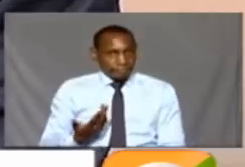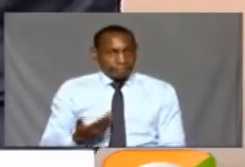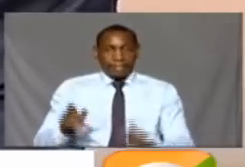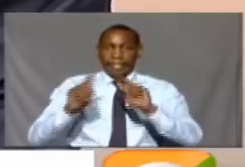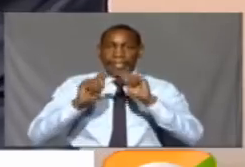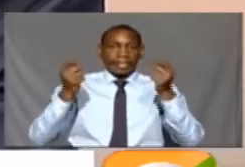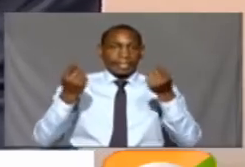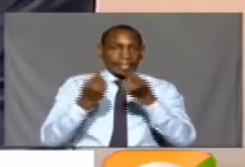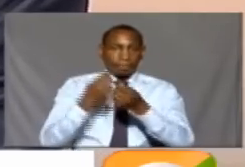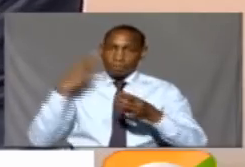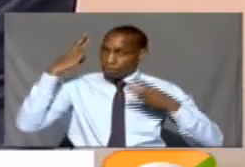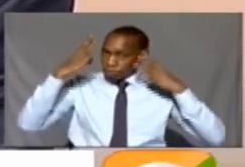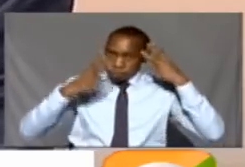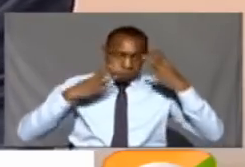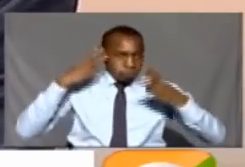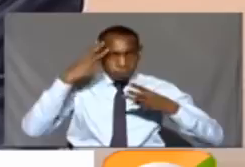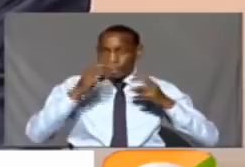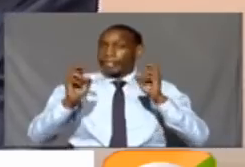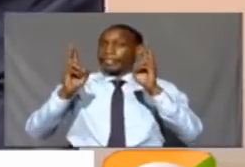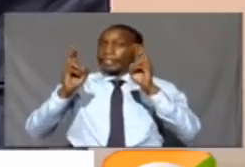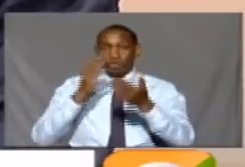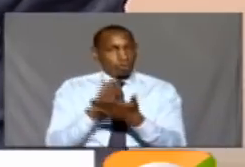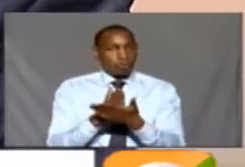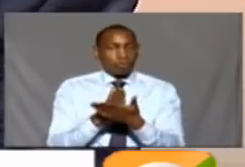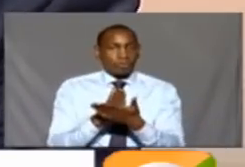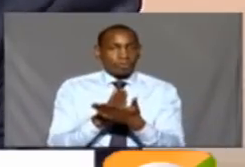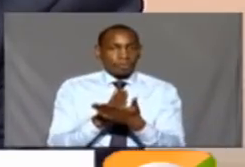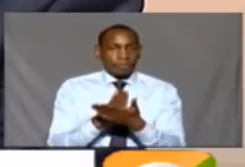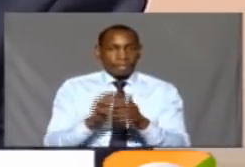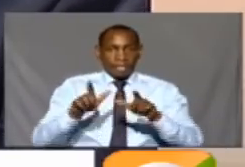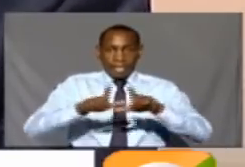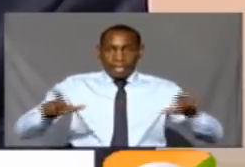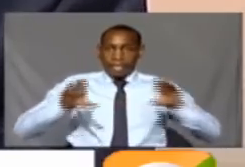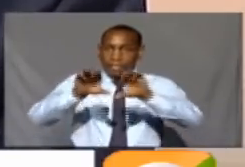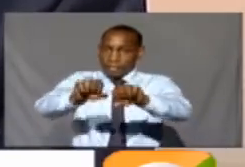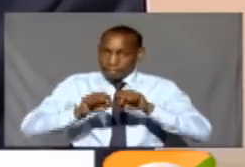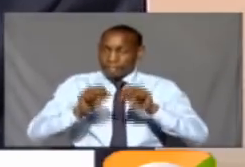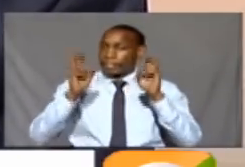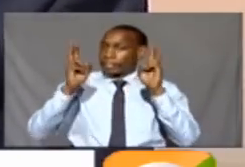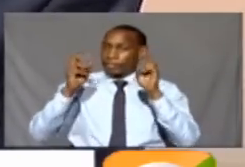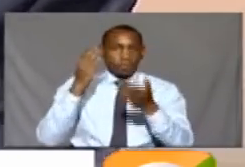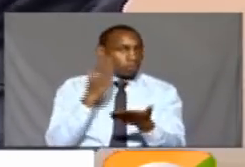Tribal tensions are an issue. Mm-hmm. Land grabbing is an issue. Mm-hmm.